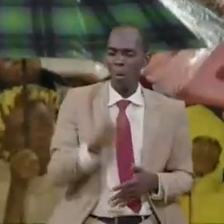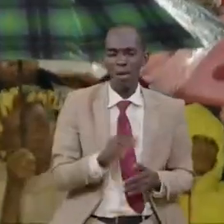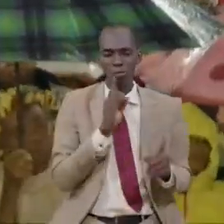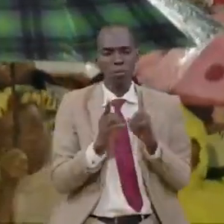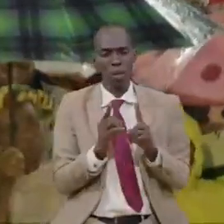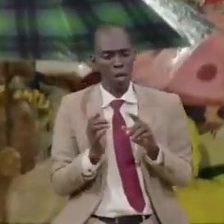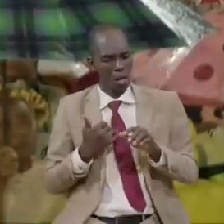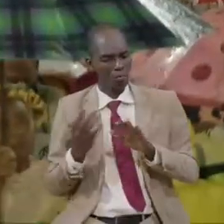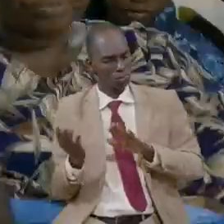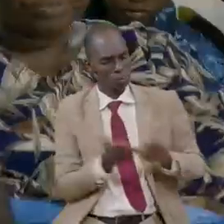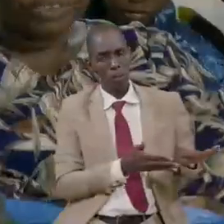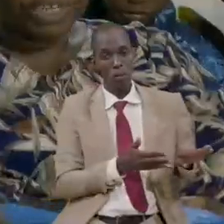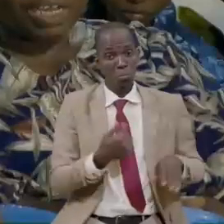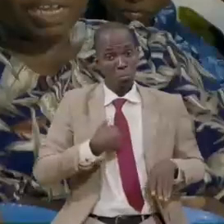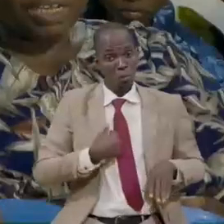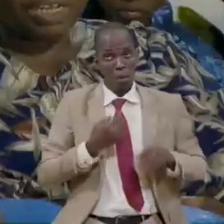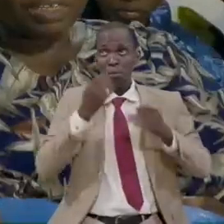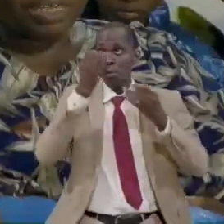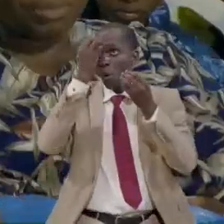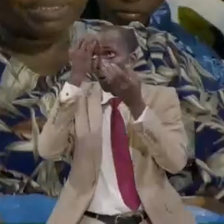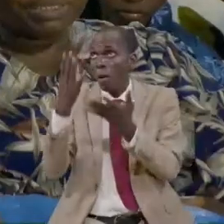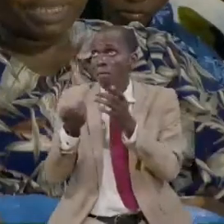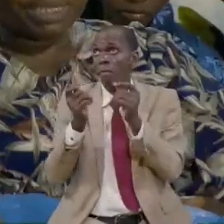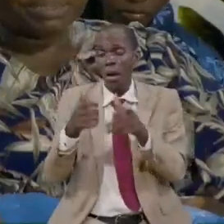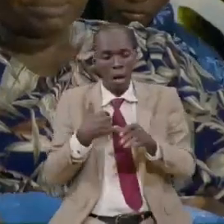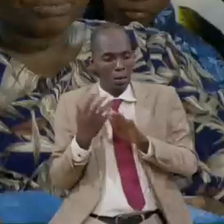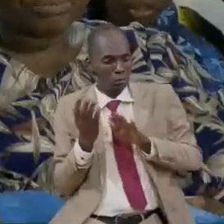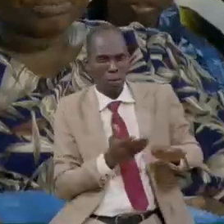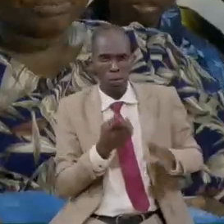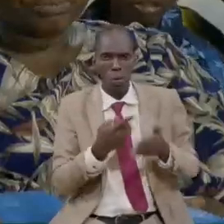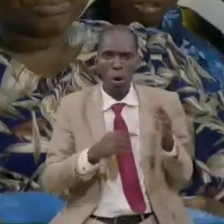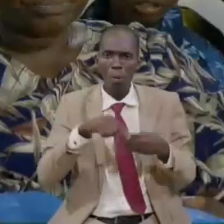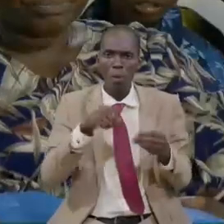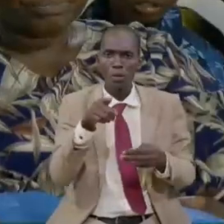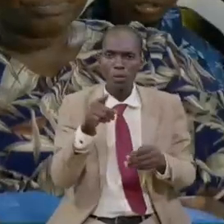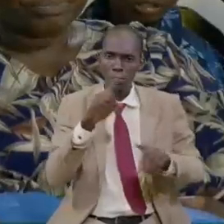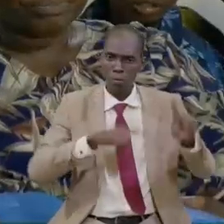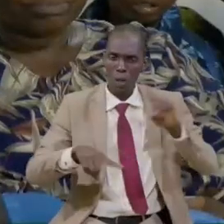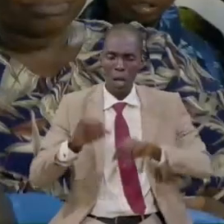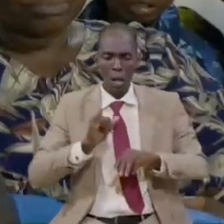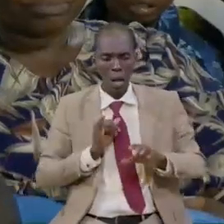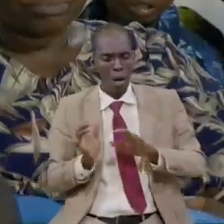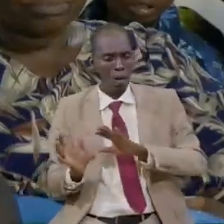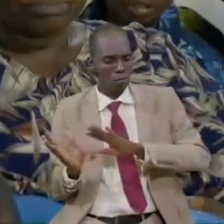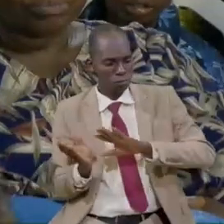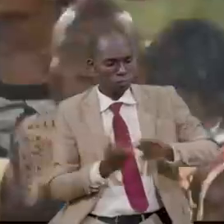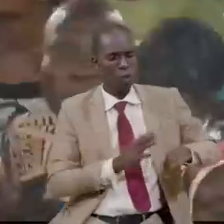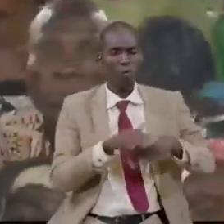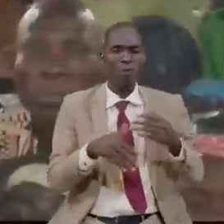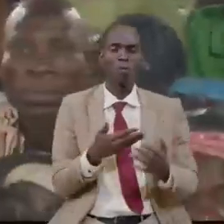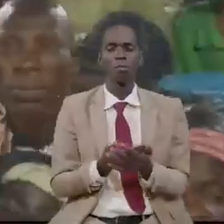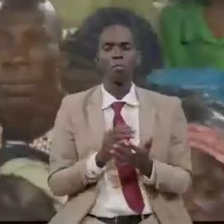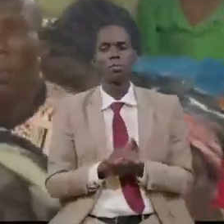I lay them aside if you KN what those things will cost